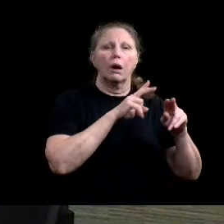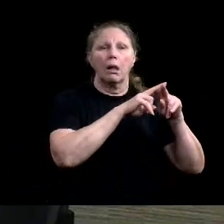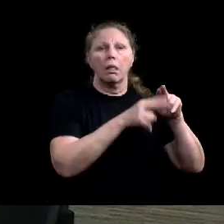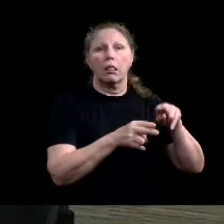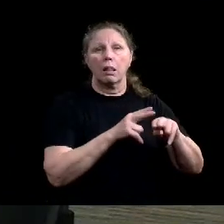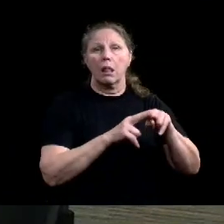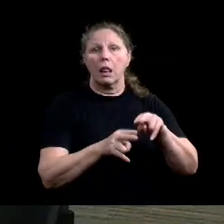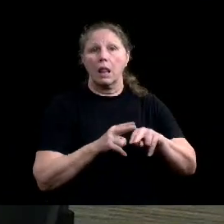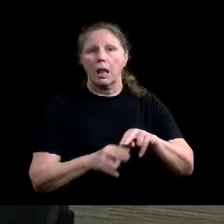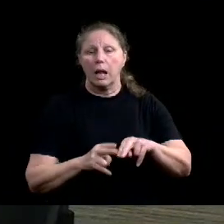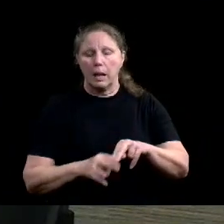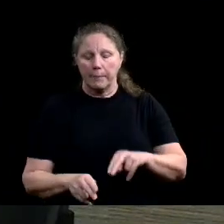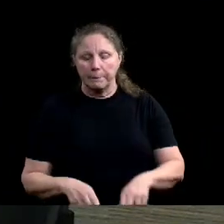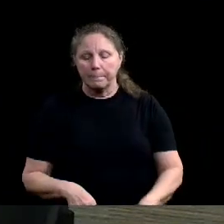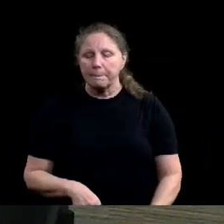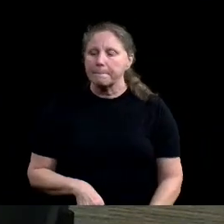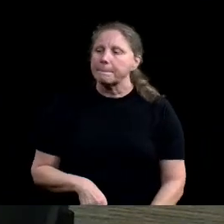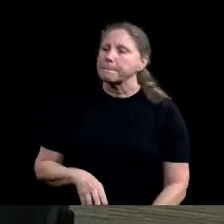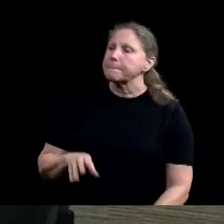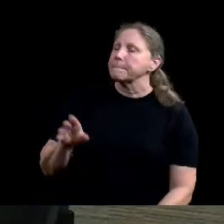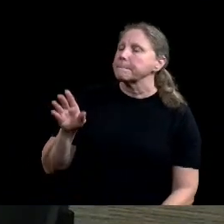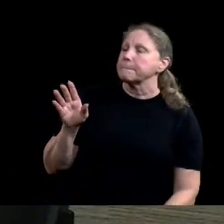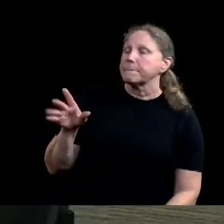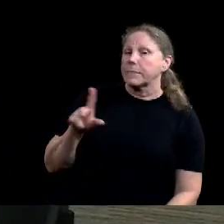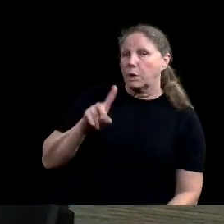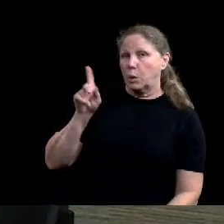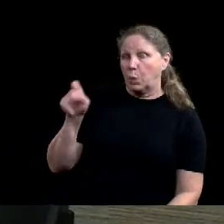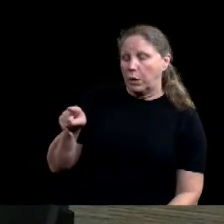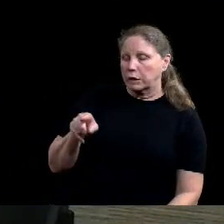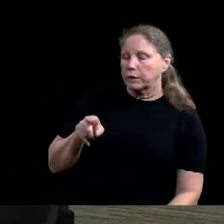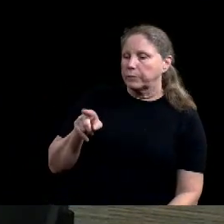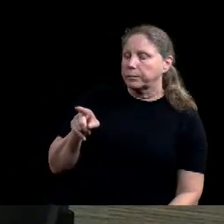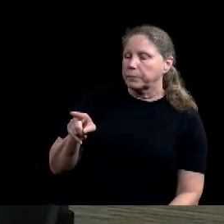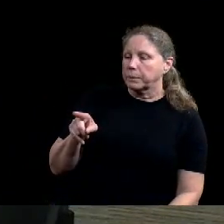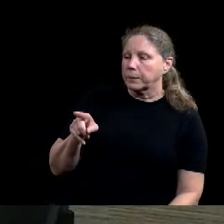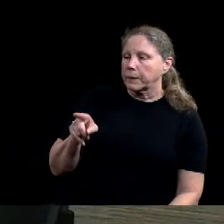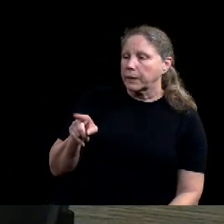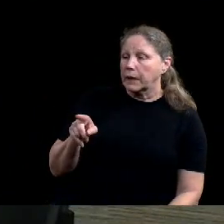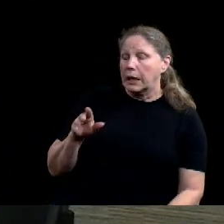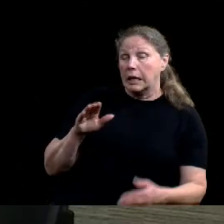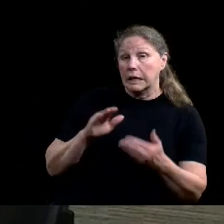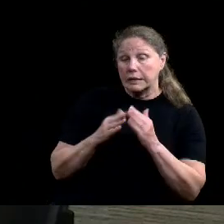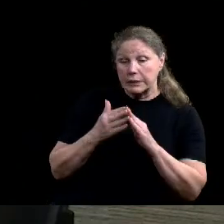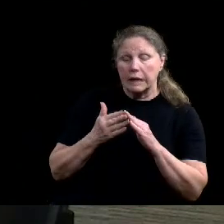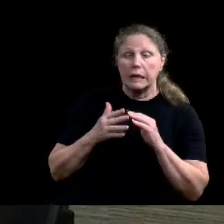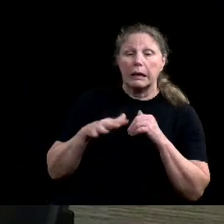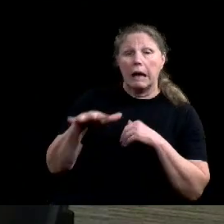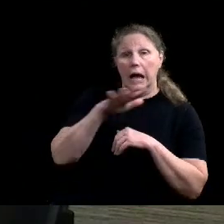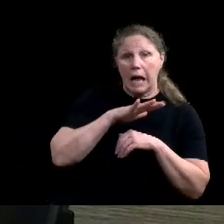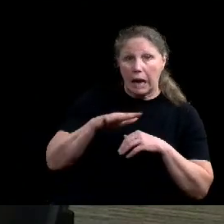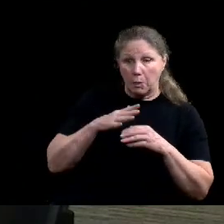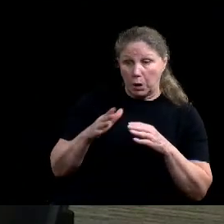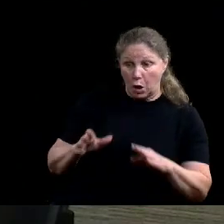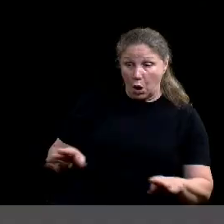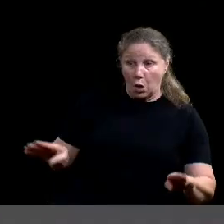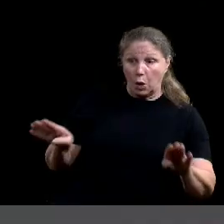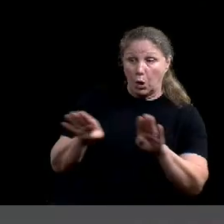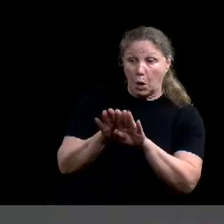you've received in keeping the city and county shut down past April the 30th? Any protests planned?